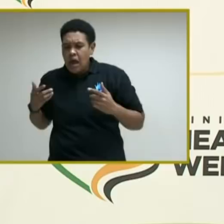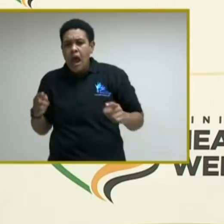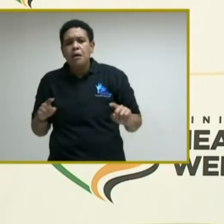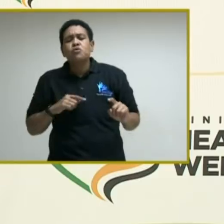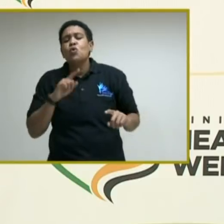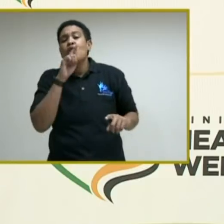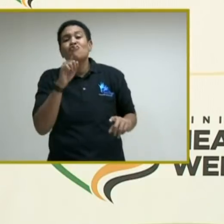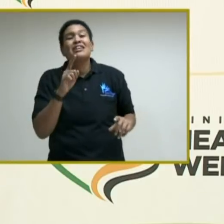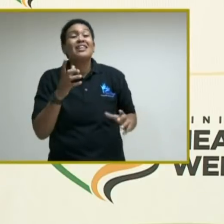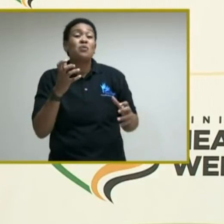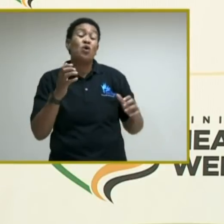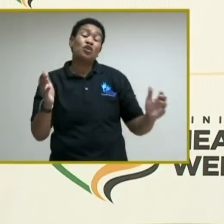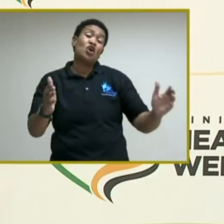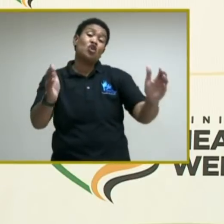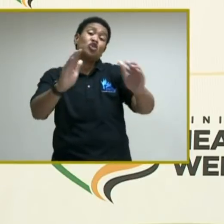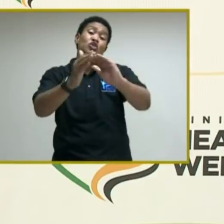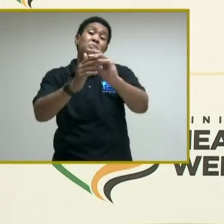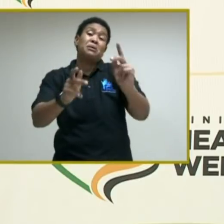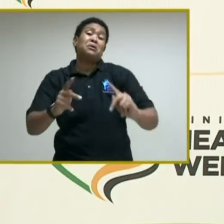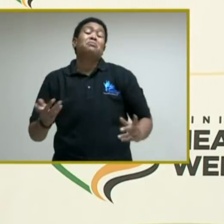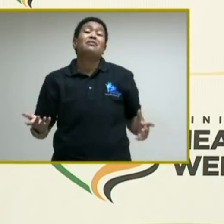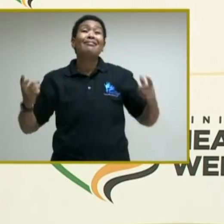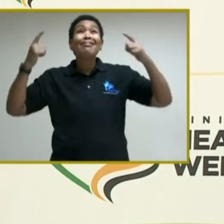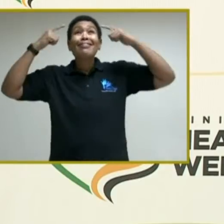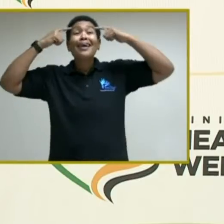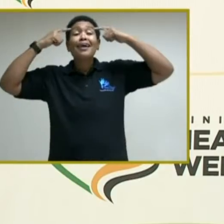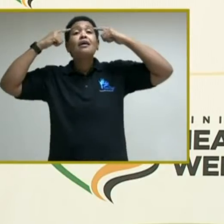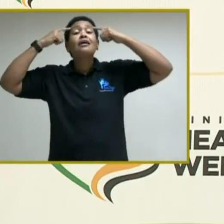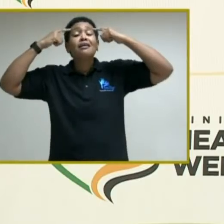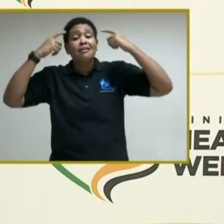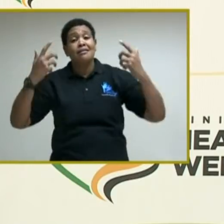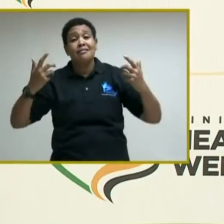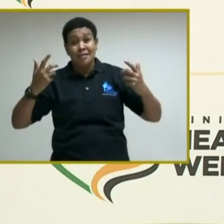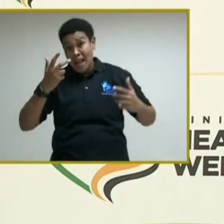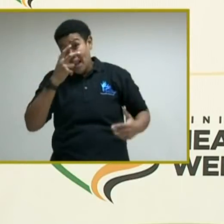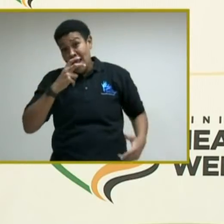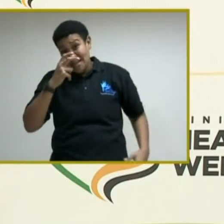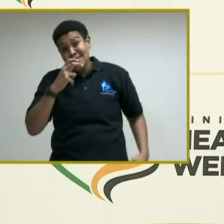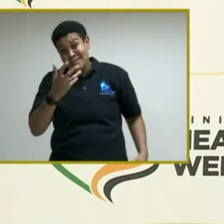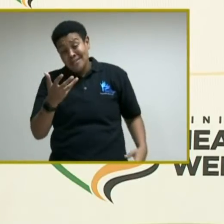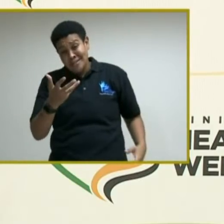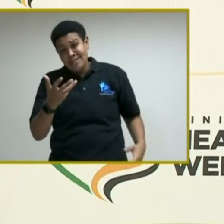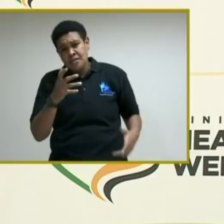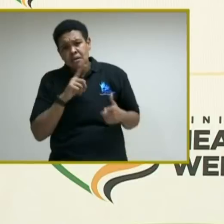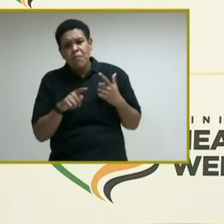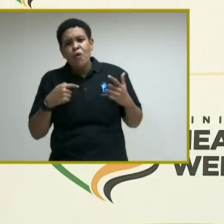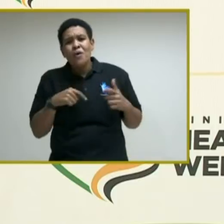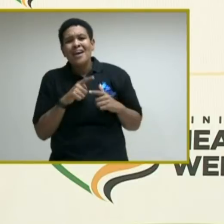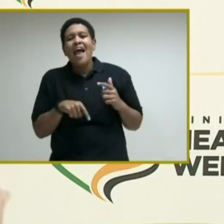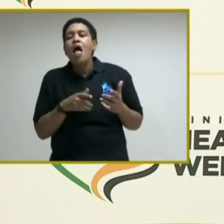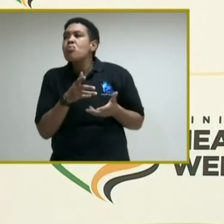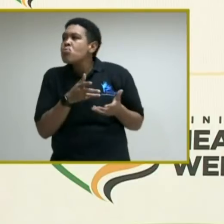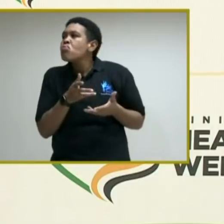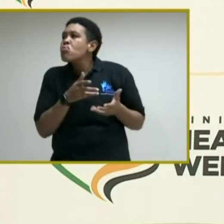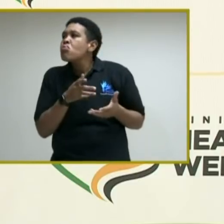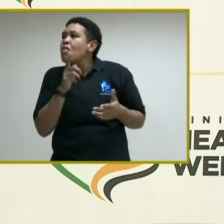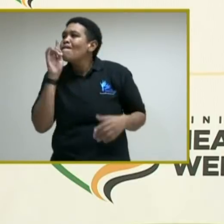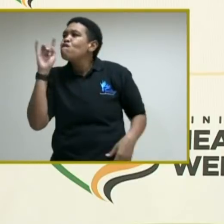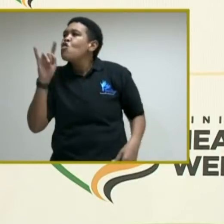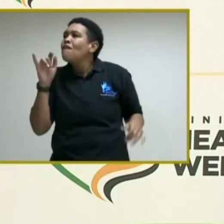really want to urge Jamaicans to listen, but we can't be talking about this